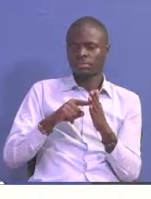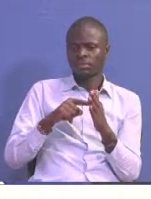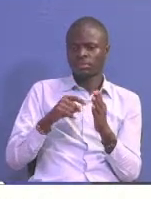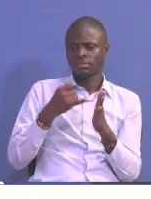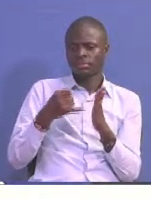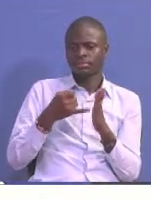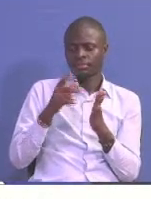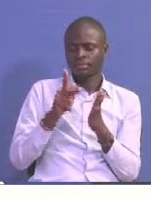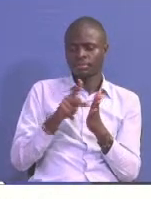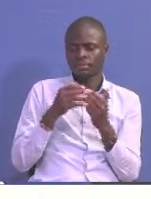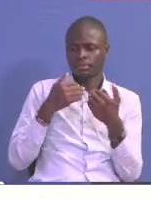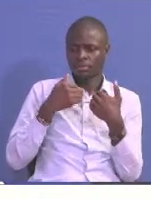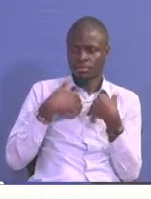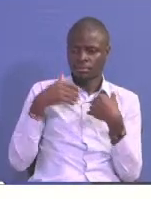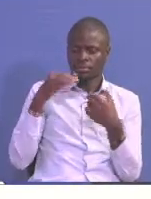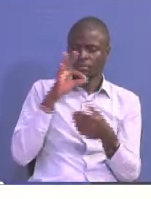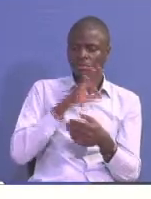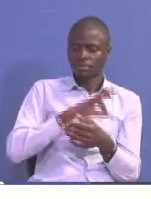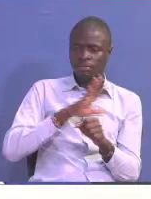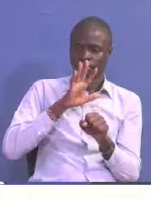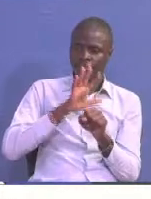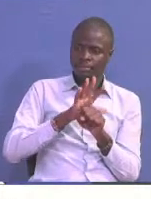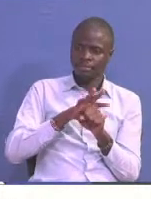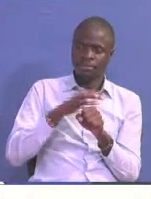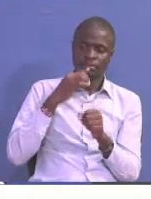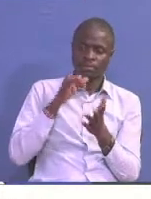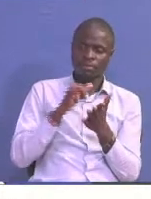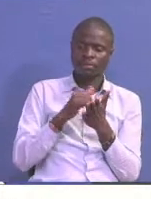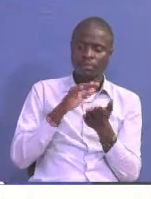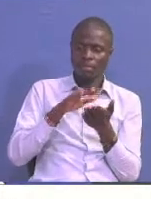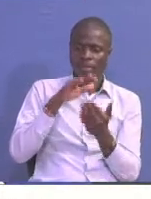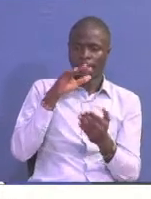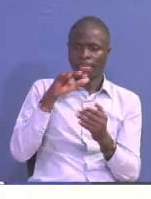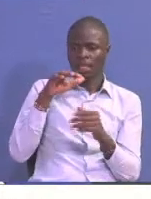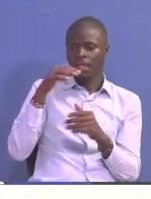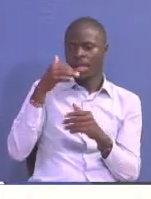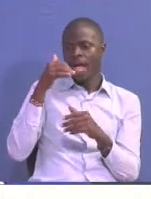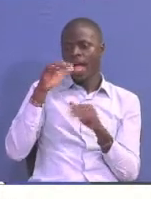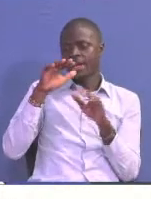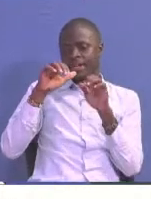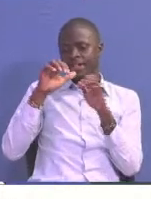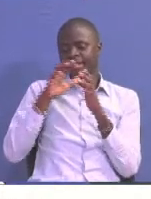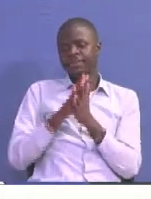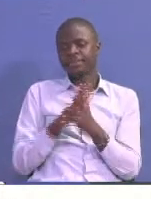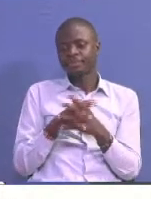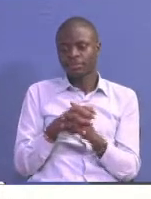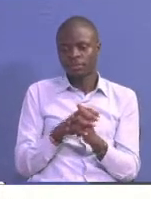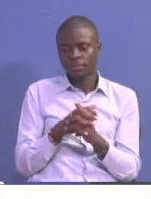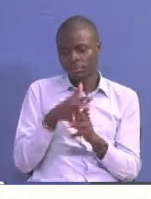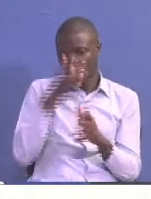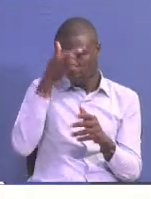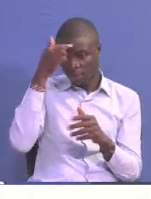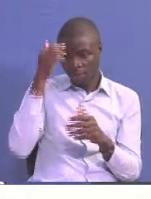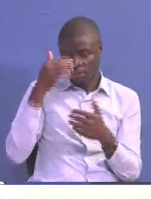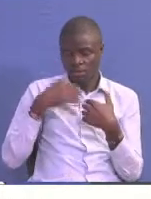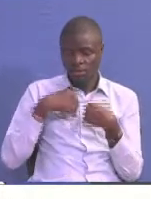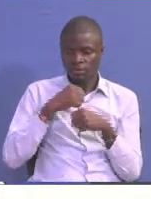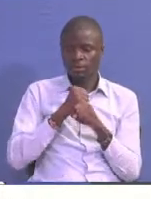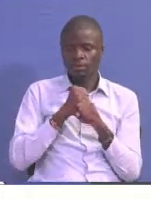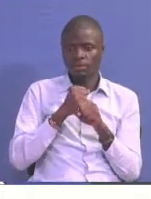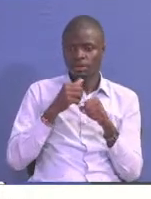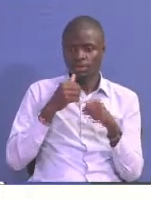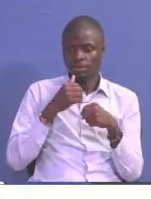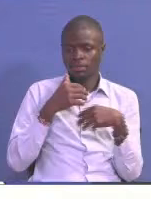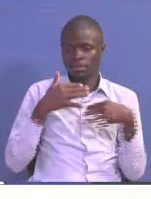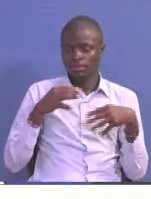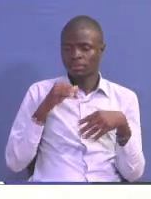have invested so much so that it's more attractive. because there's competition. People are not going